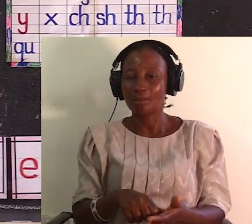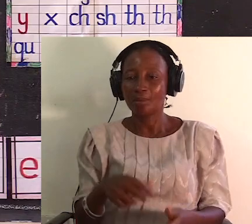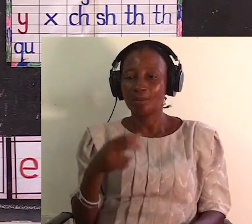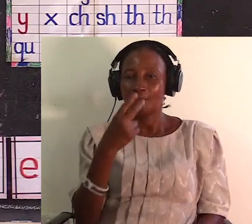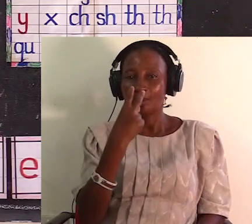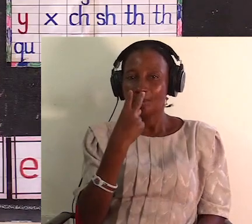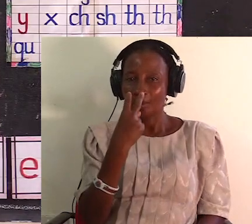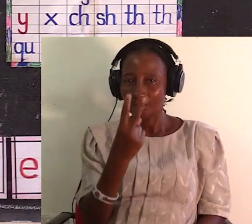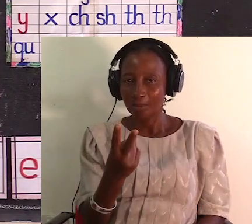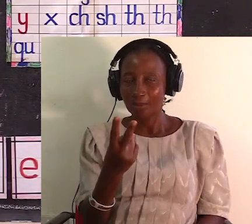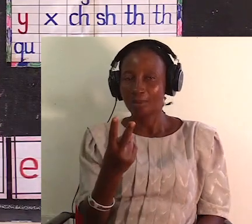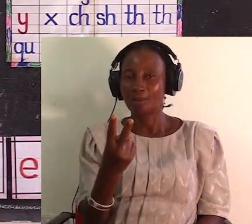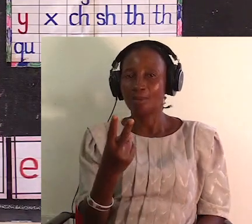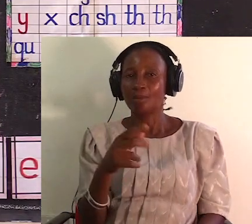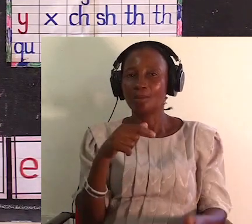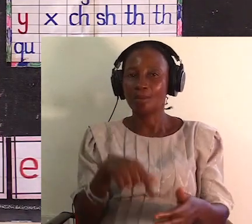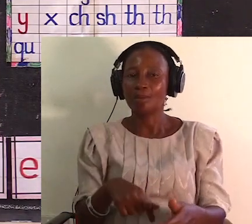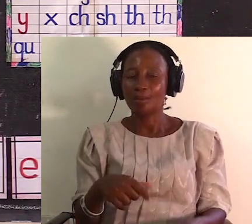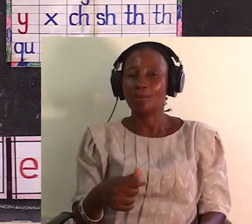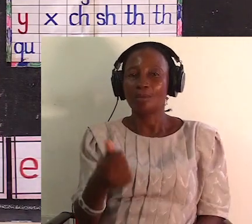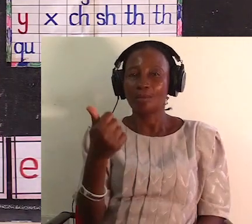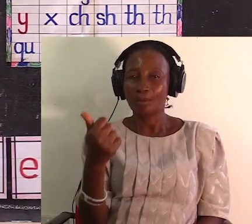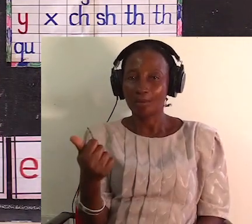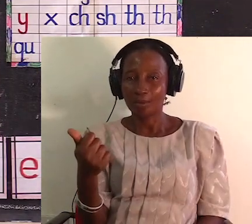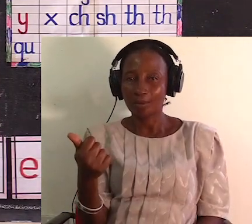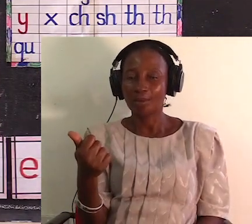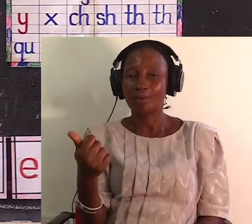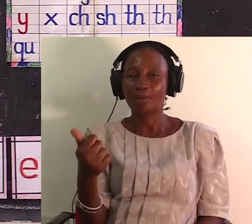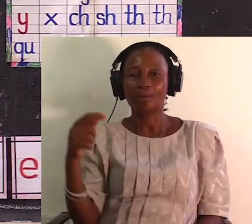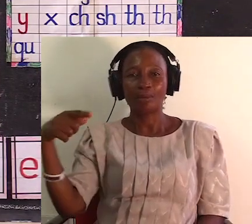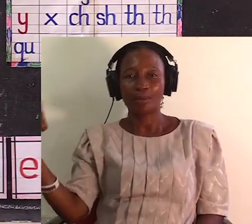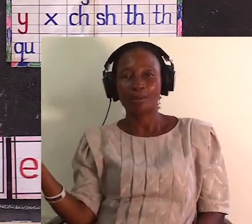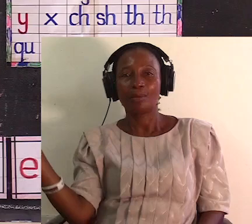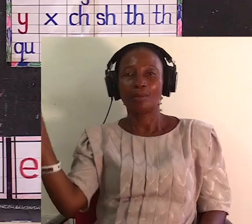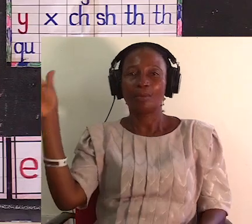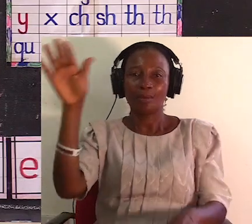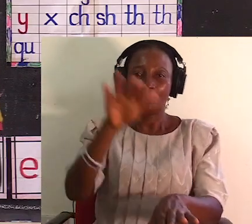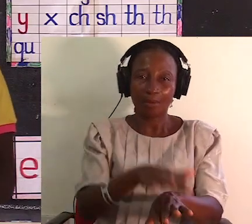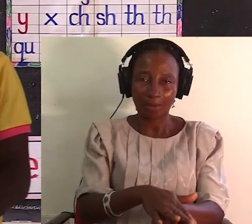you look within your 6 sounds and cover the sound I counted out.